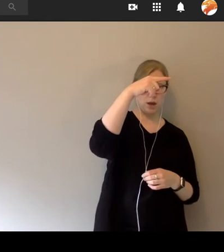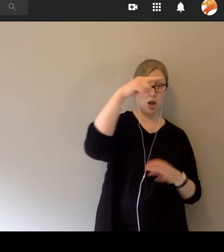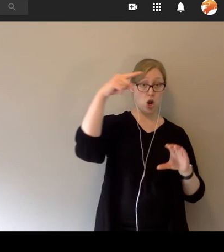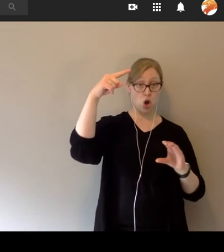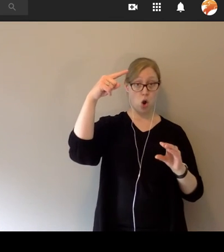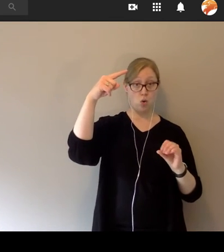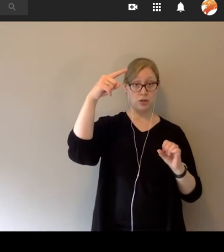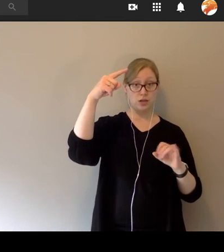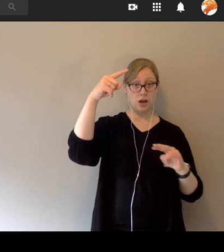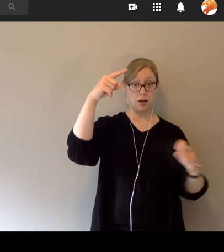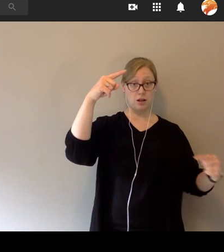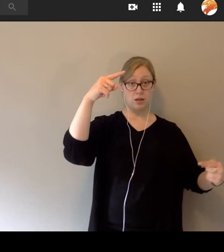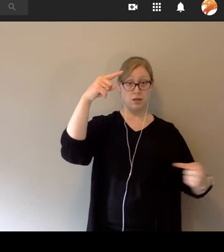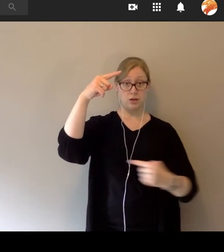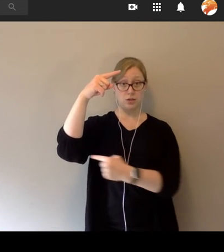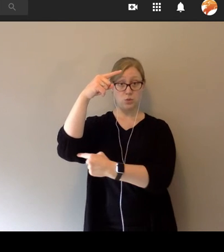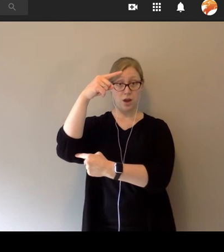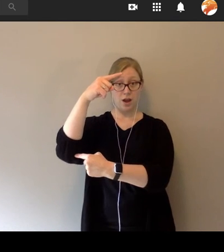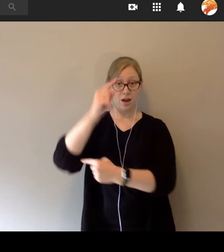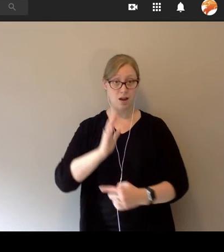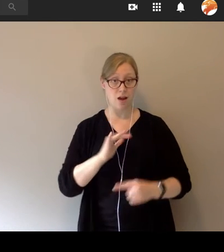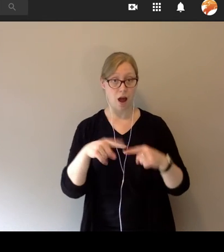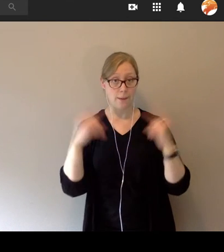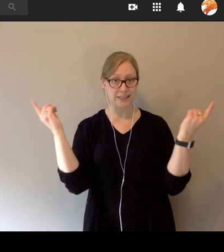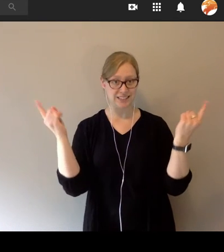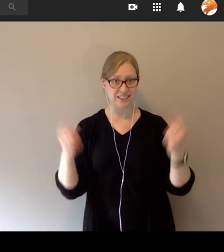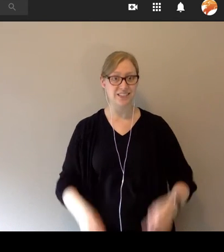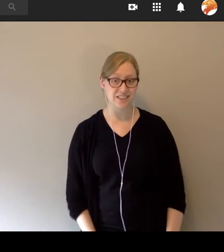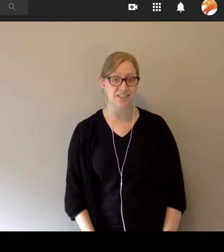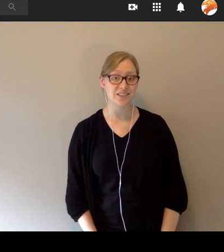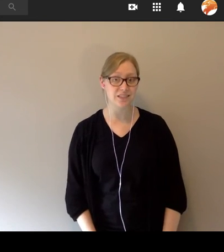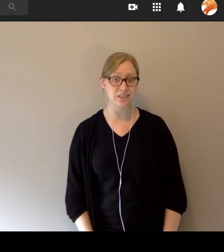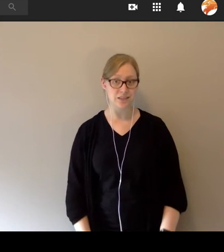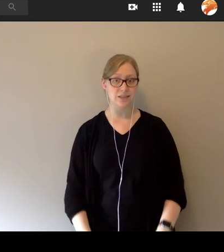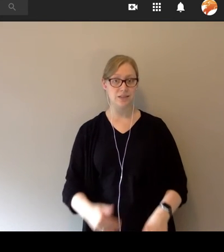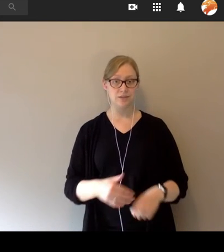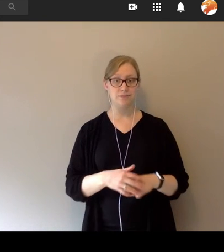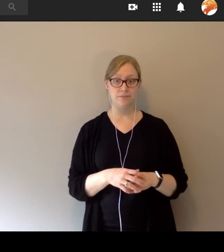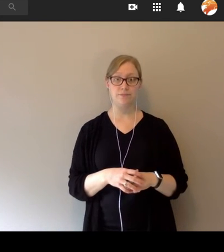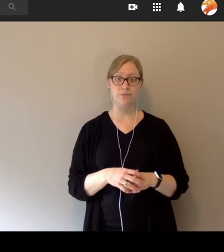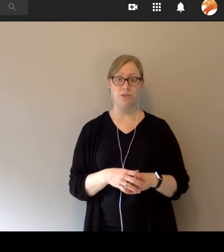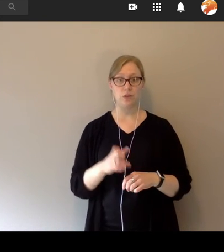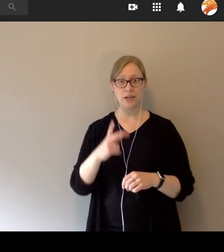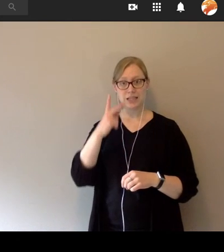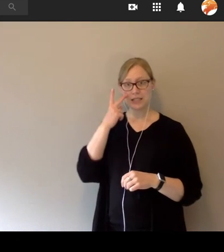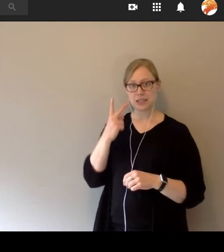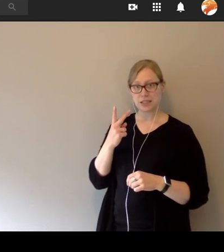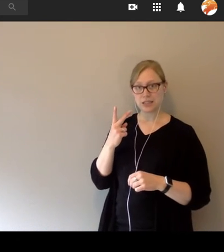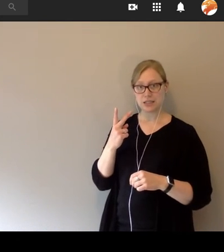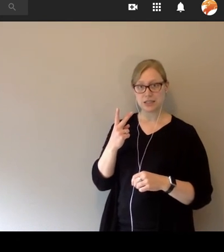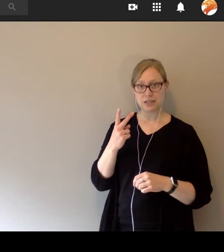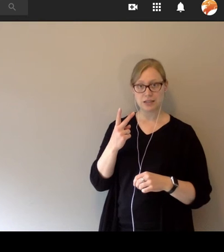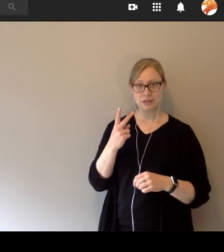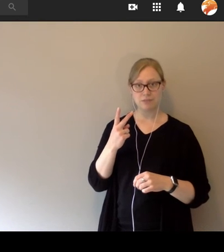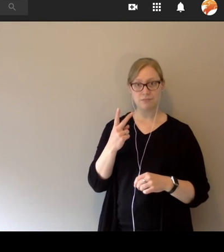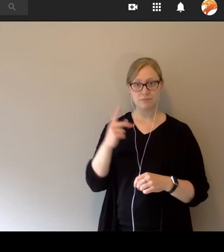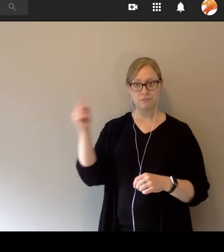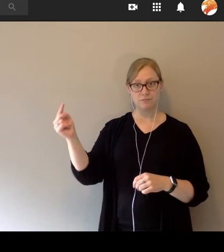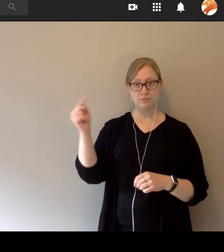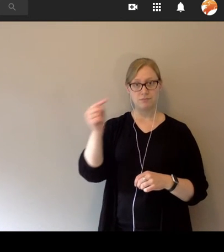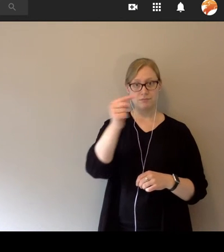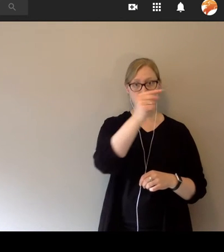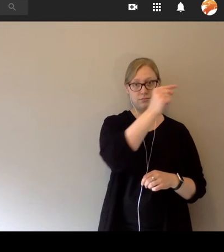goes exactly the opposite, right? So we have 0, half, square root of 2 over 2, square root of 3 over 2, and 1. It's this